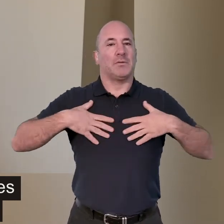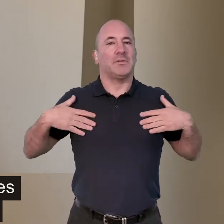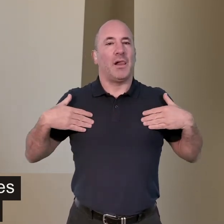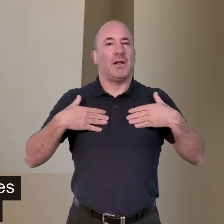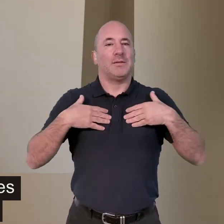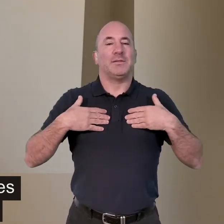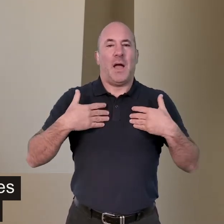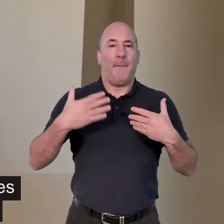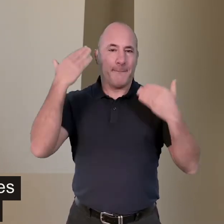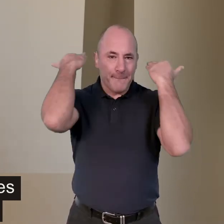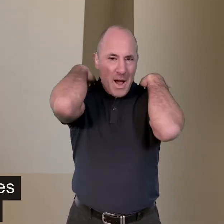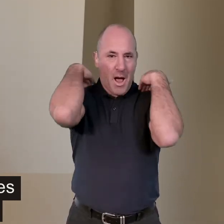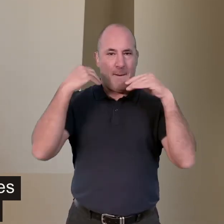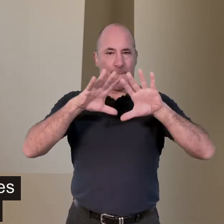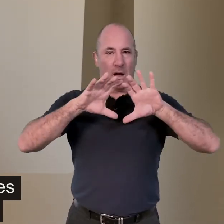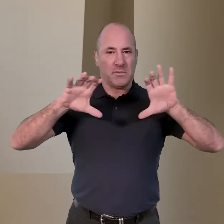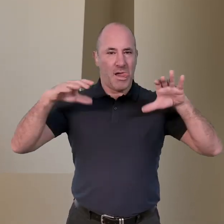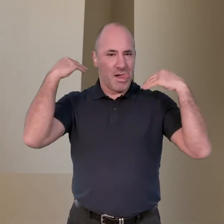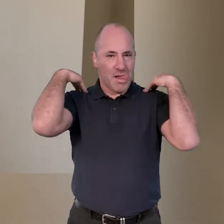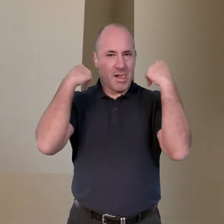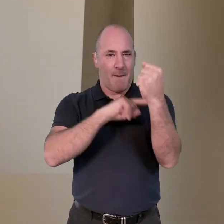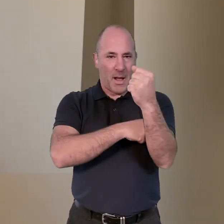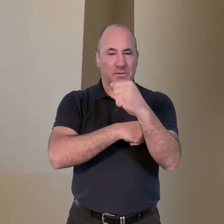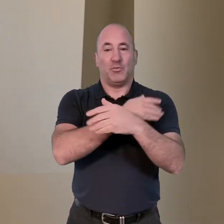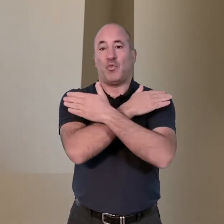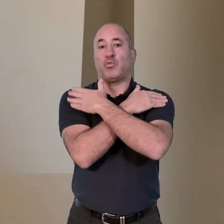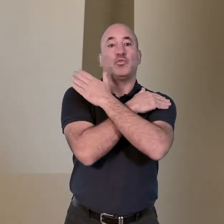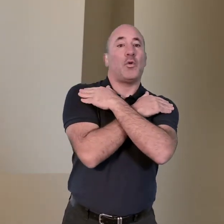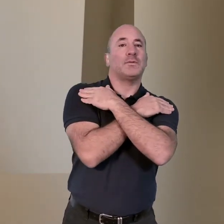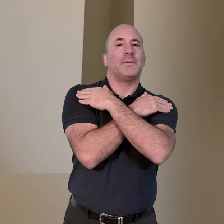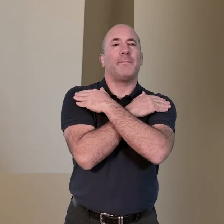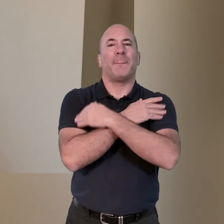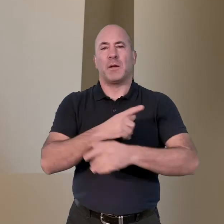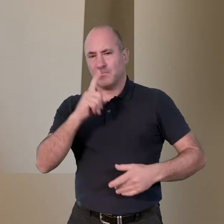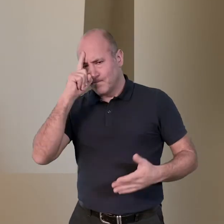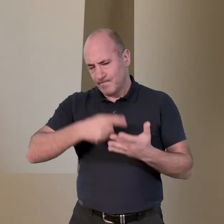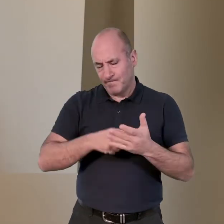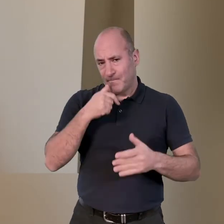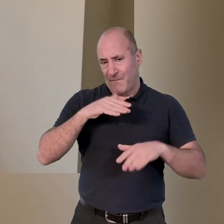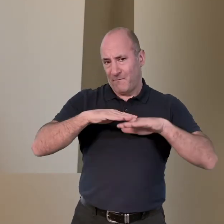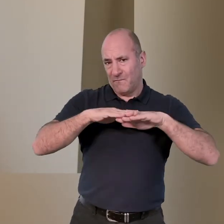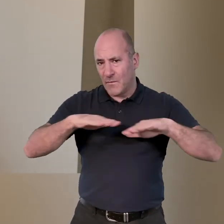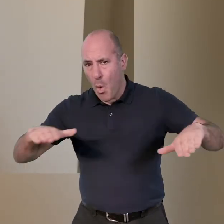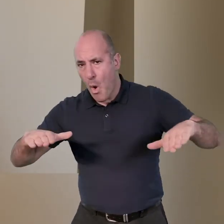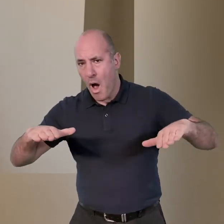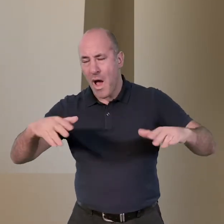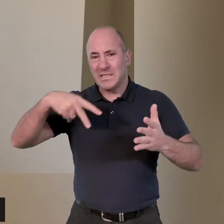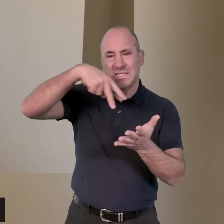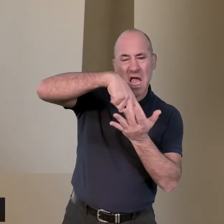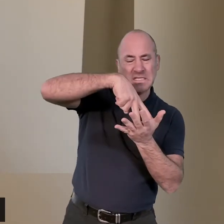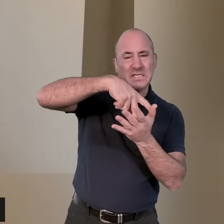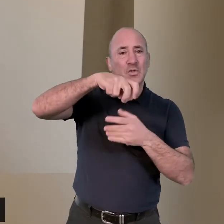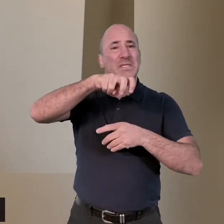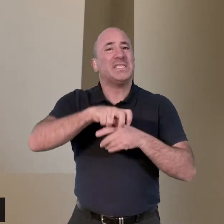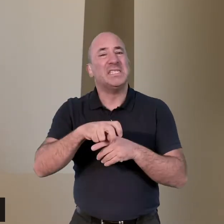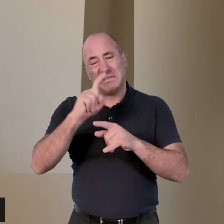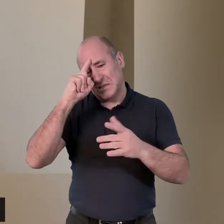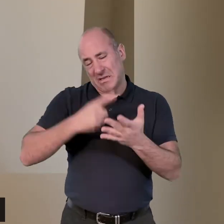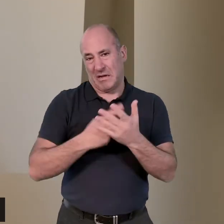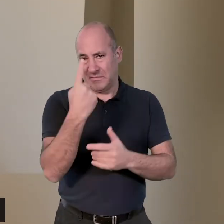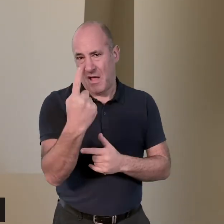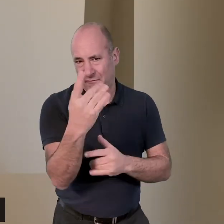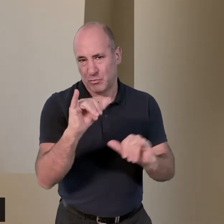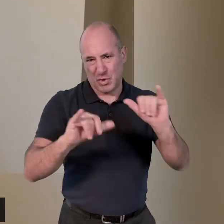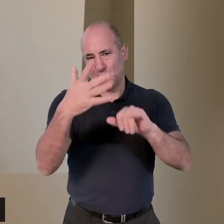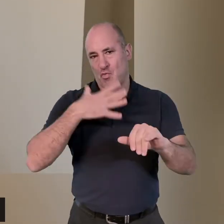chest muscles and your upper back muscles and a little bit of your shoulders in there. So decide if you're going, if you can, get on the floor.